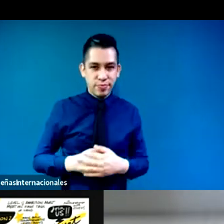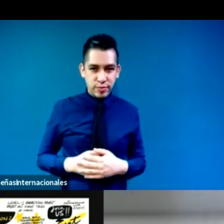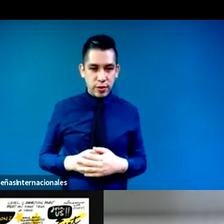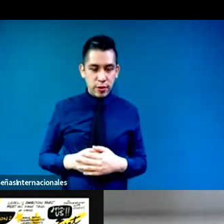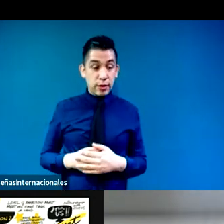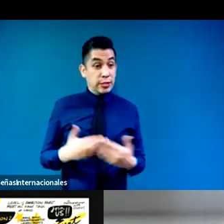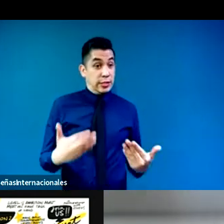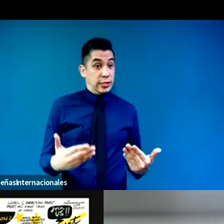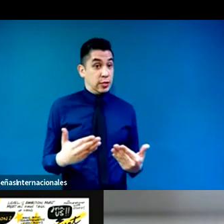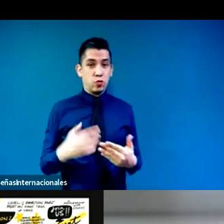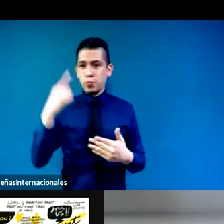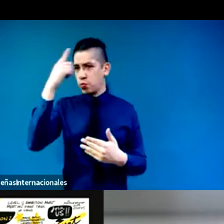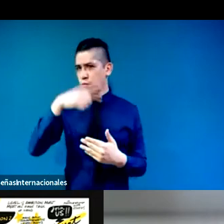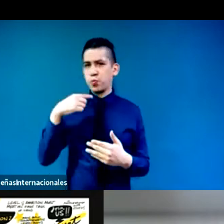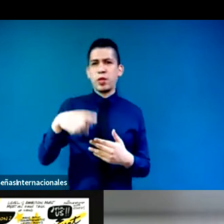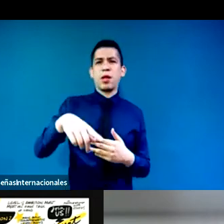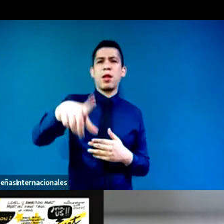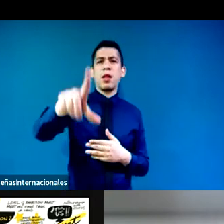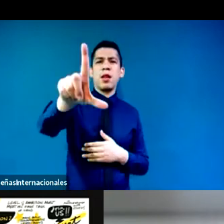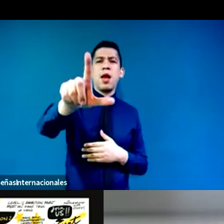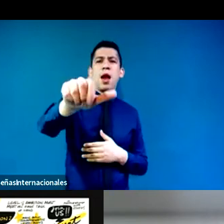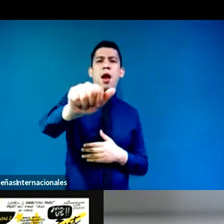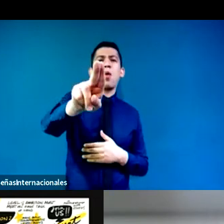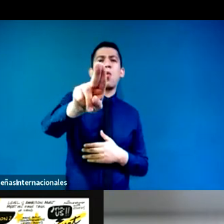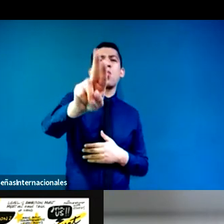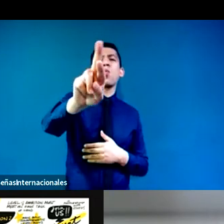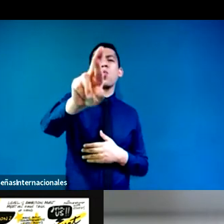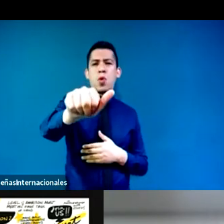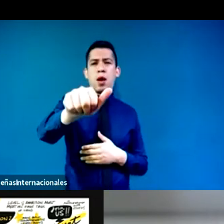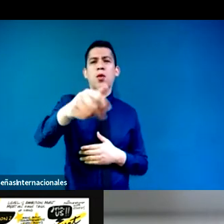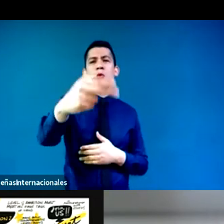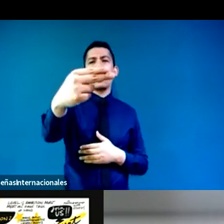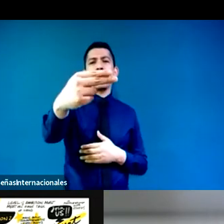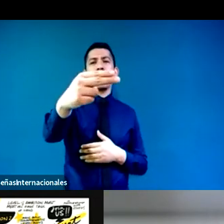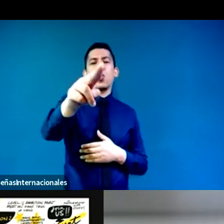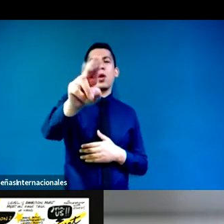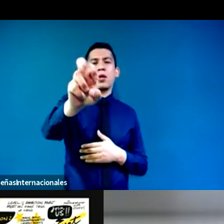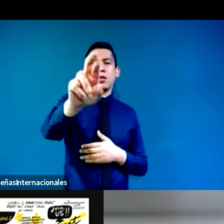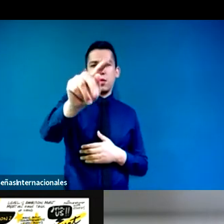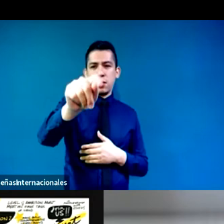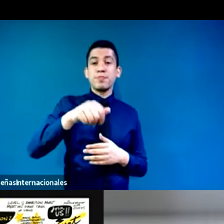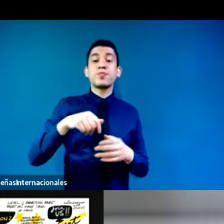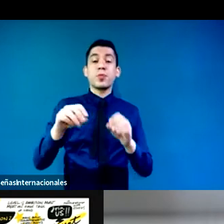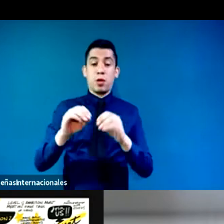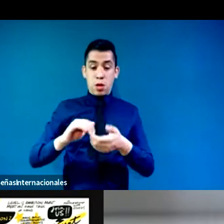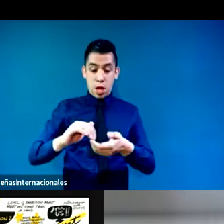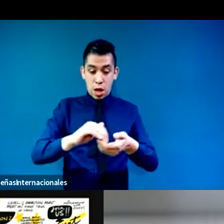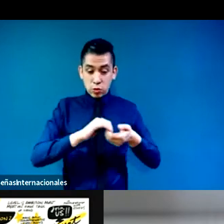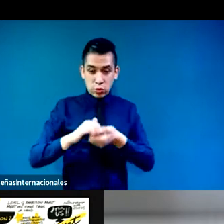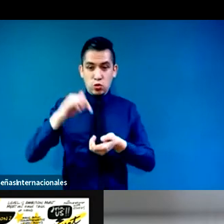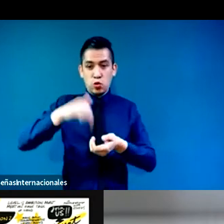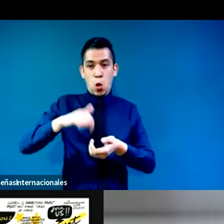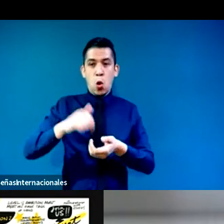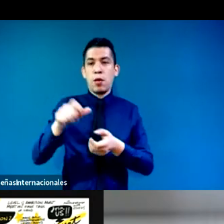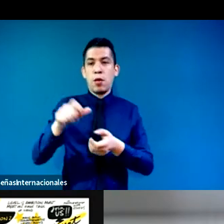ANYAR, a youth organization in Panama. Ms. Huertas, how can we ensure that we don't fall short on the